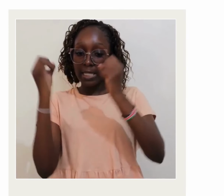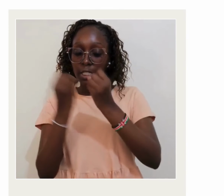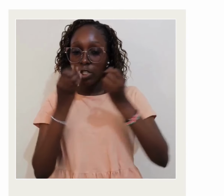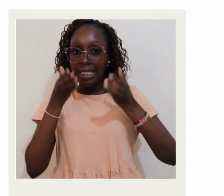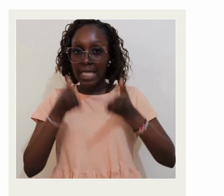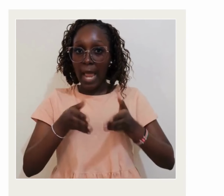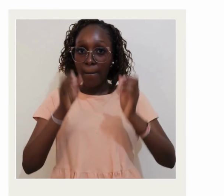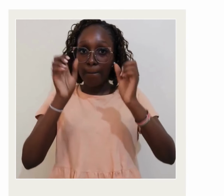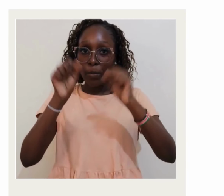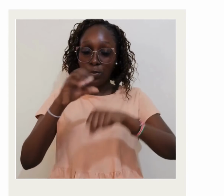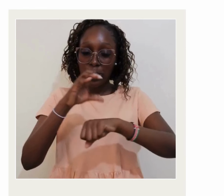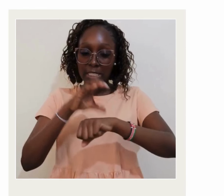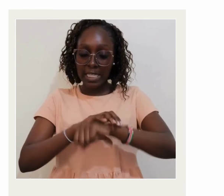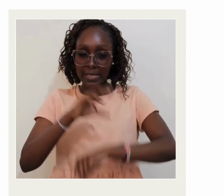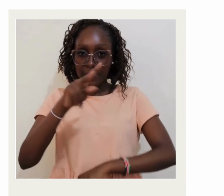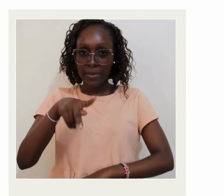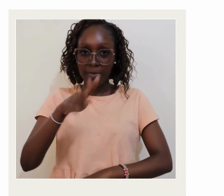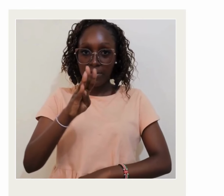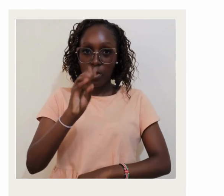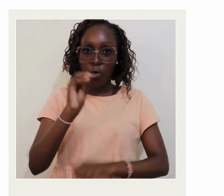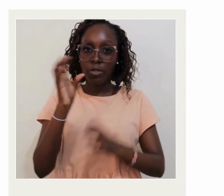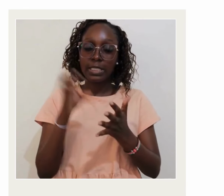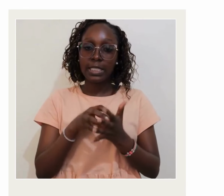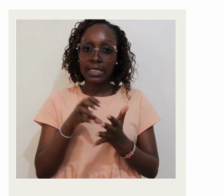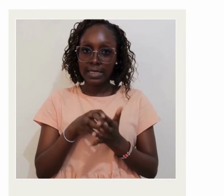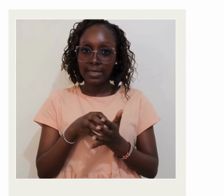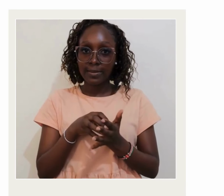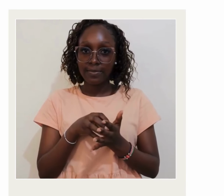under the Act can claim PBO status.